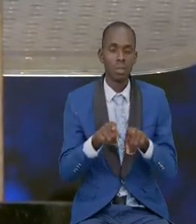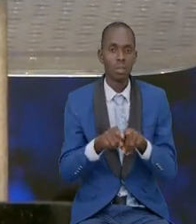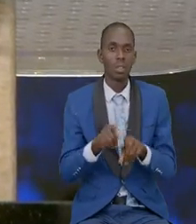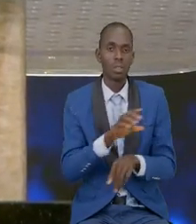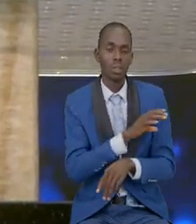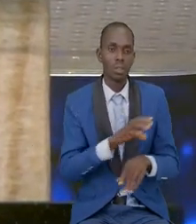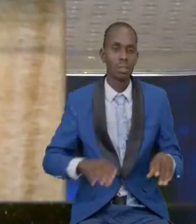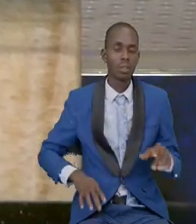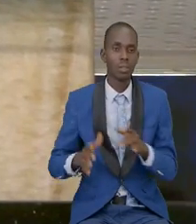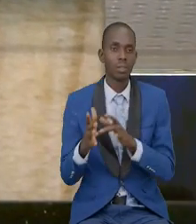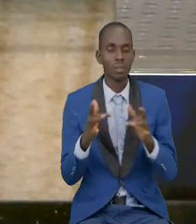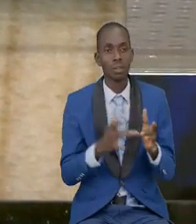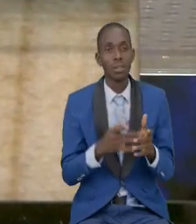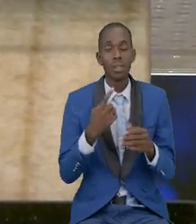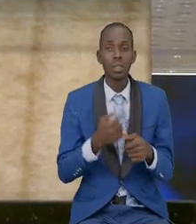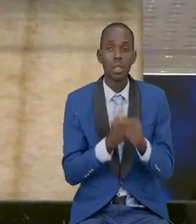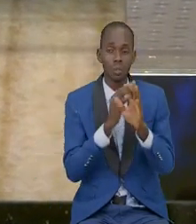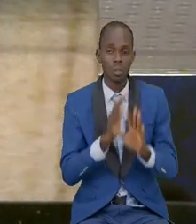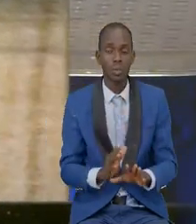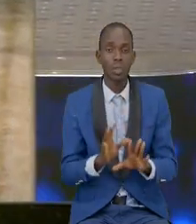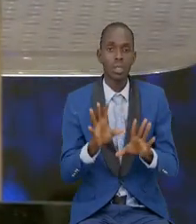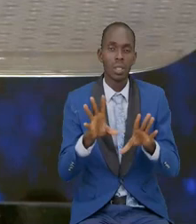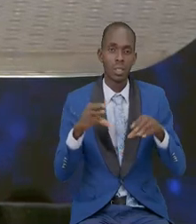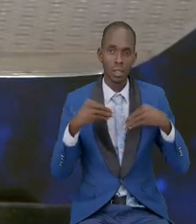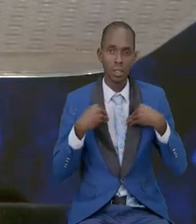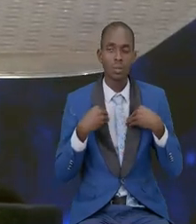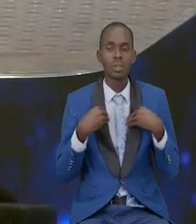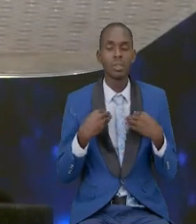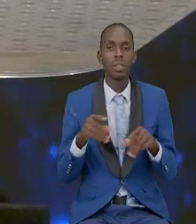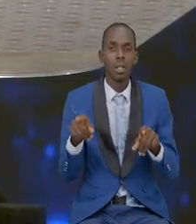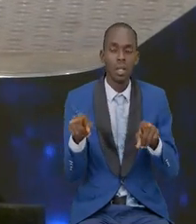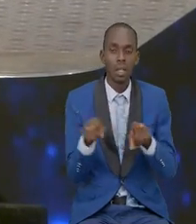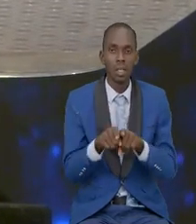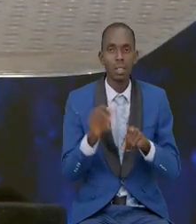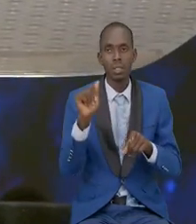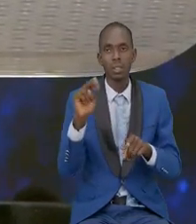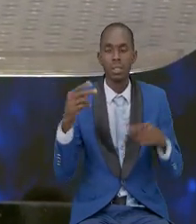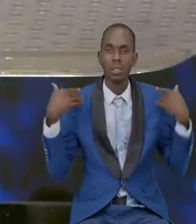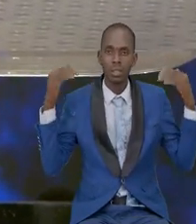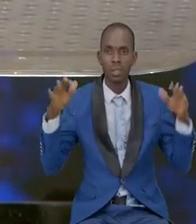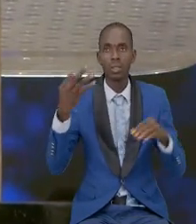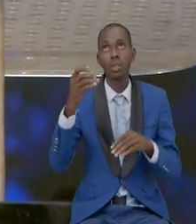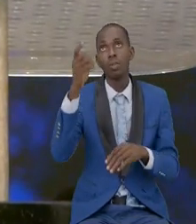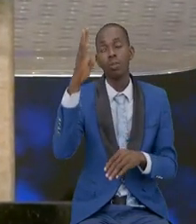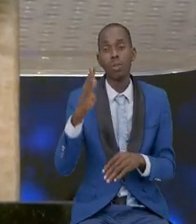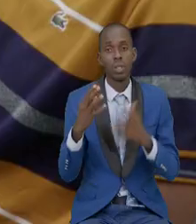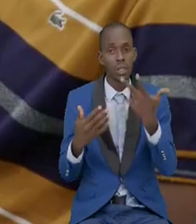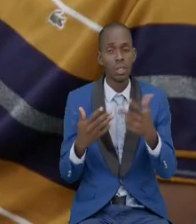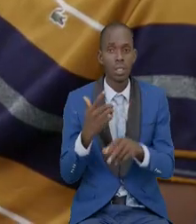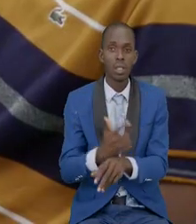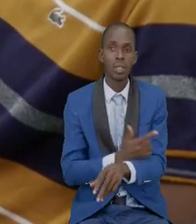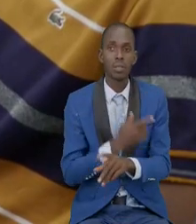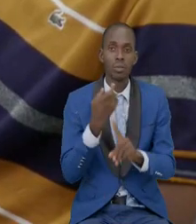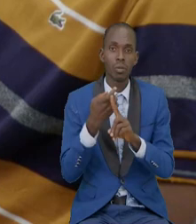Christ Jesus. The apostle received as an angel of God. Three things we're looking at here. Number